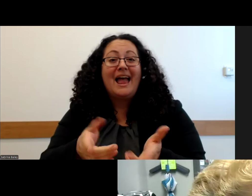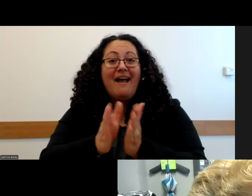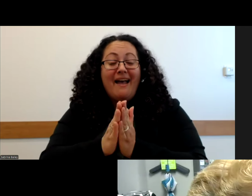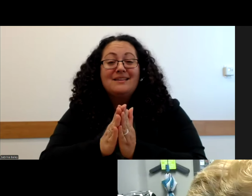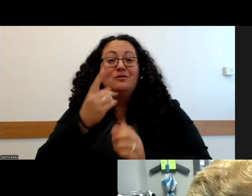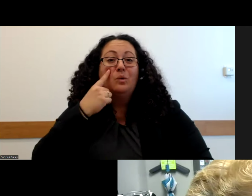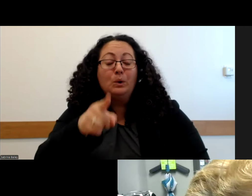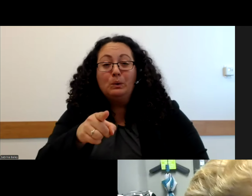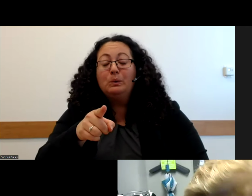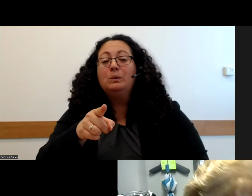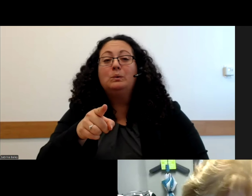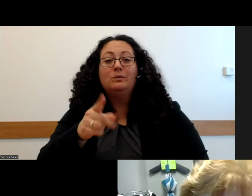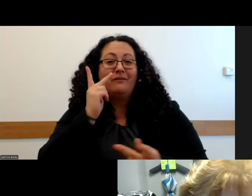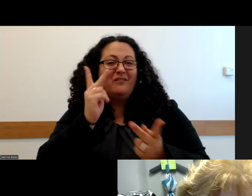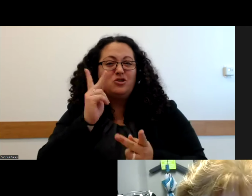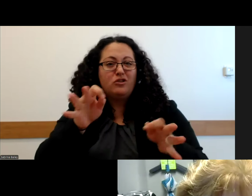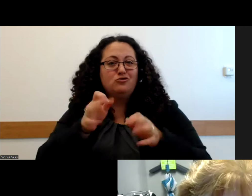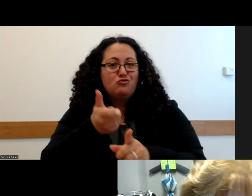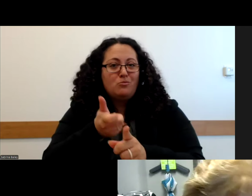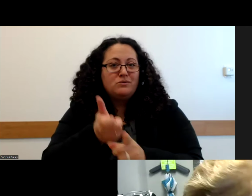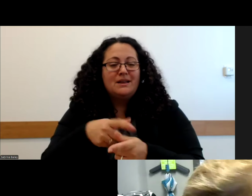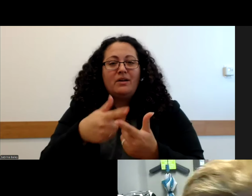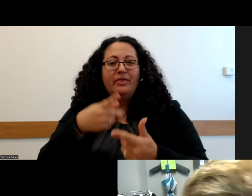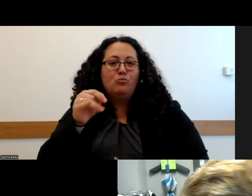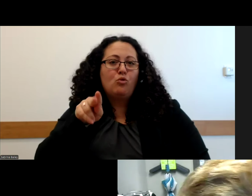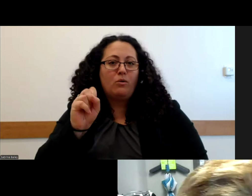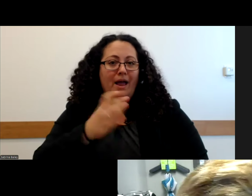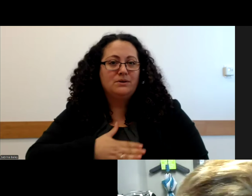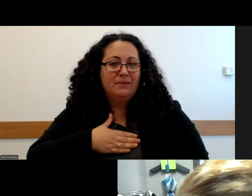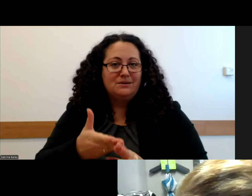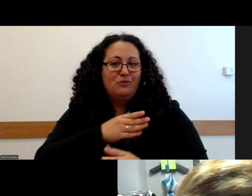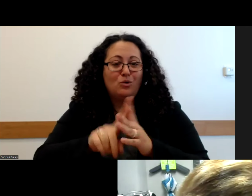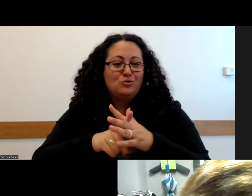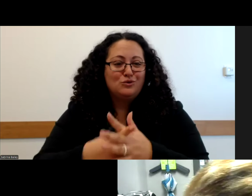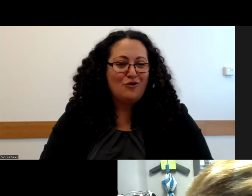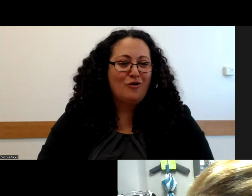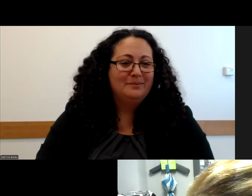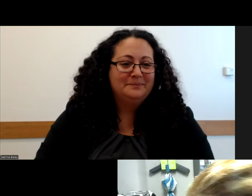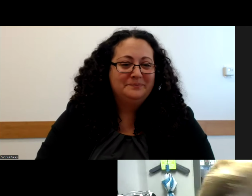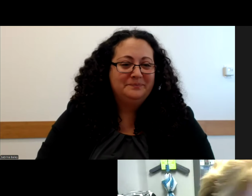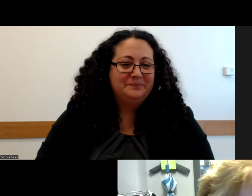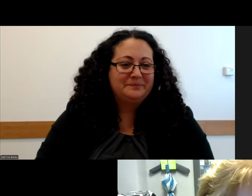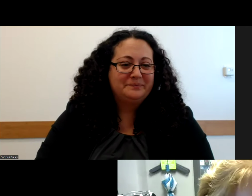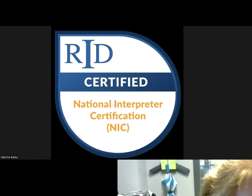to give a visual description and your pronouns, please, before you start.